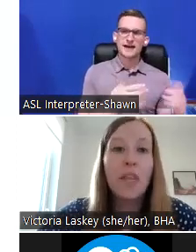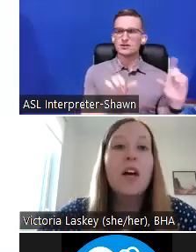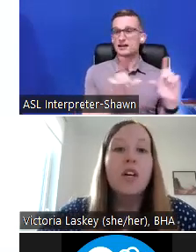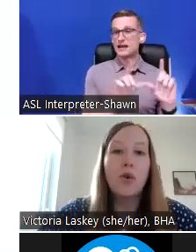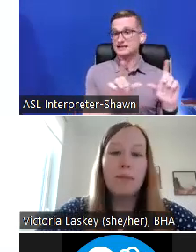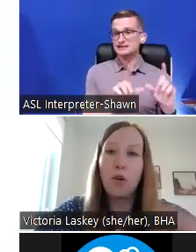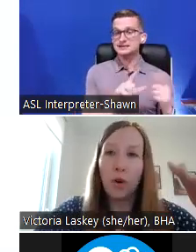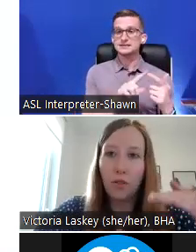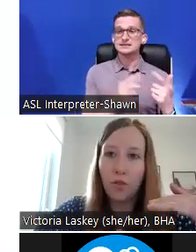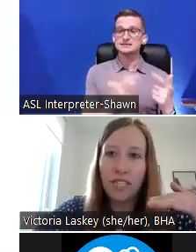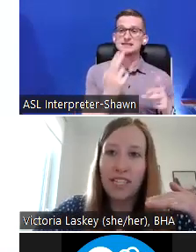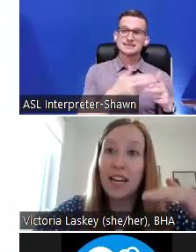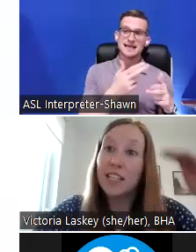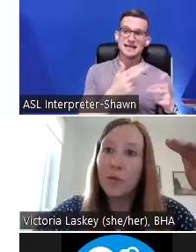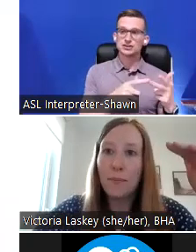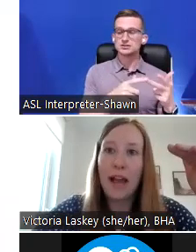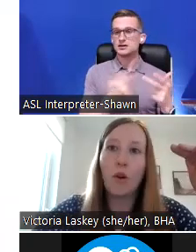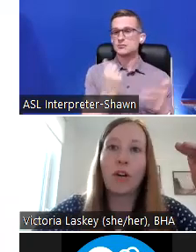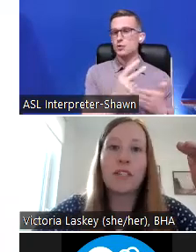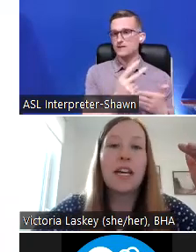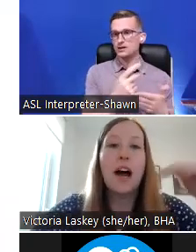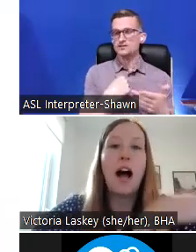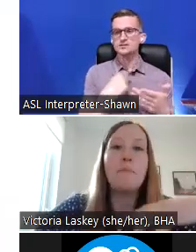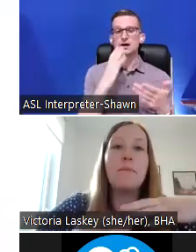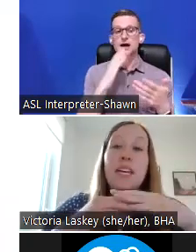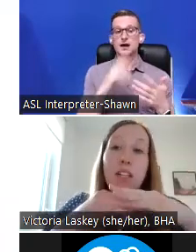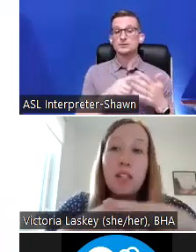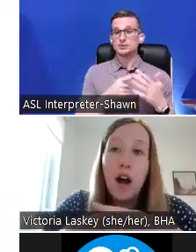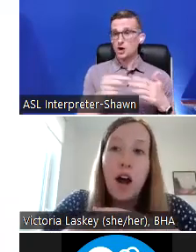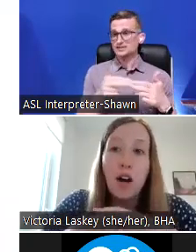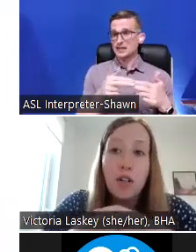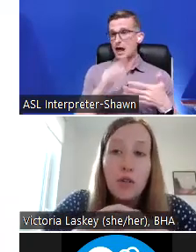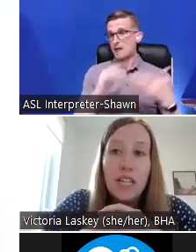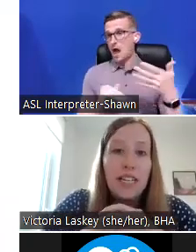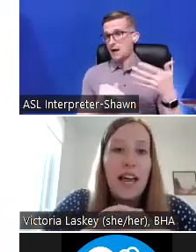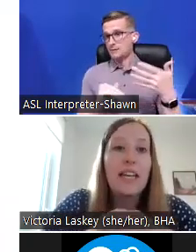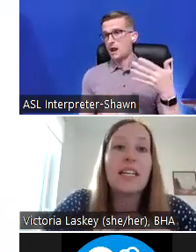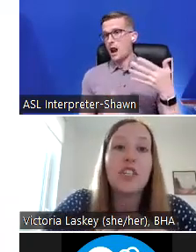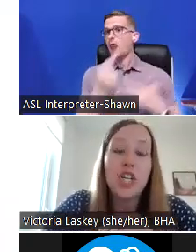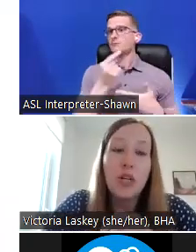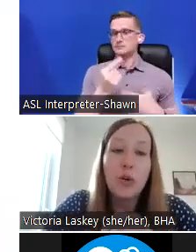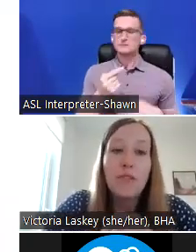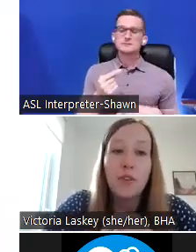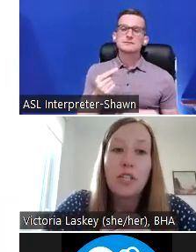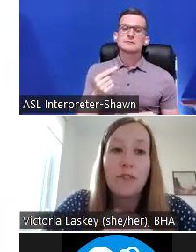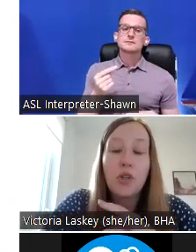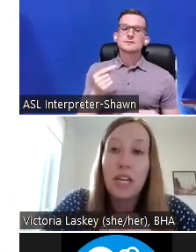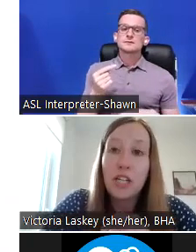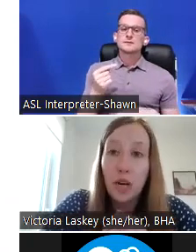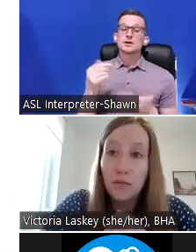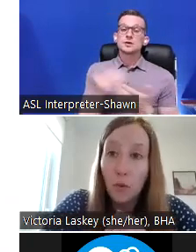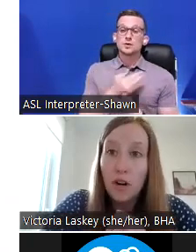approval. So I'm going to work through this slide a little bit backwards. In the law, our new deadline is January 1st